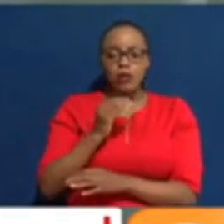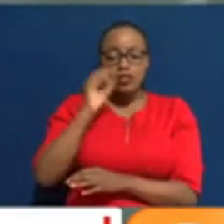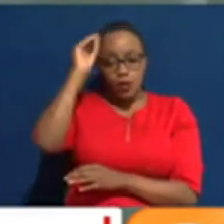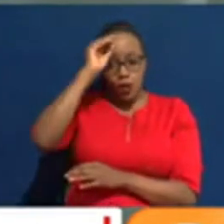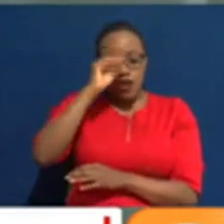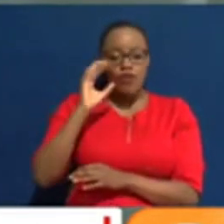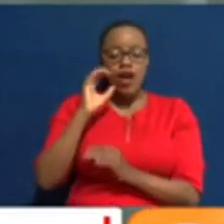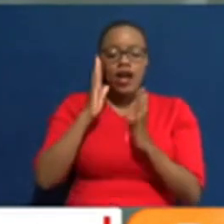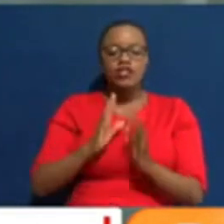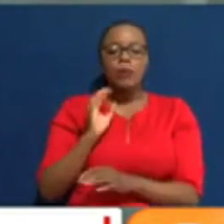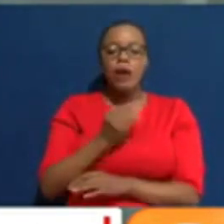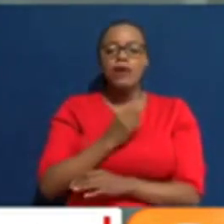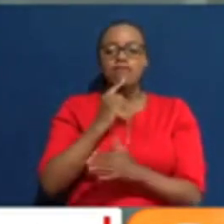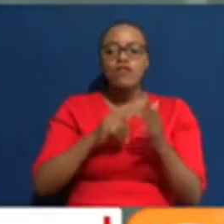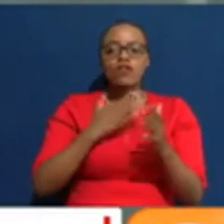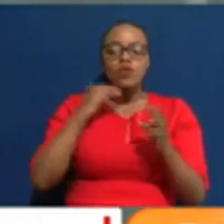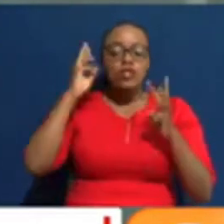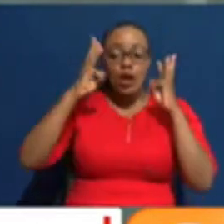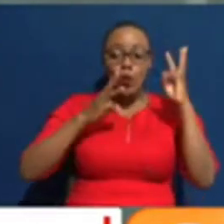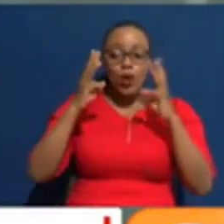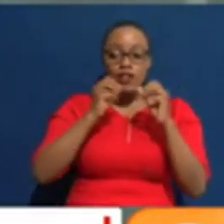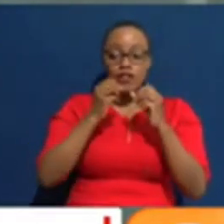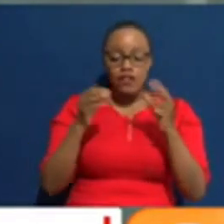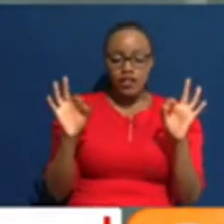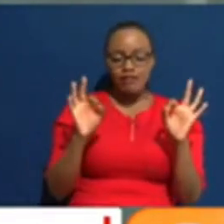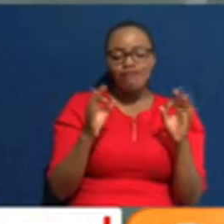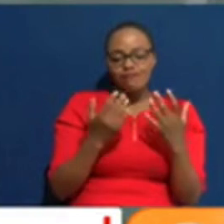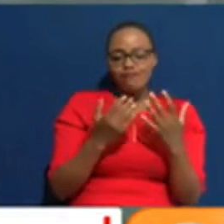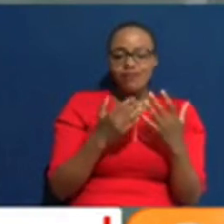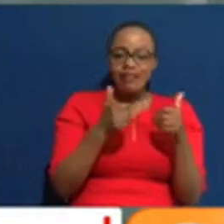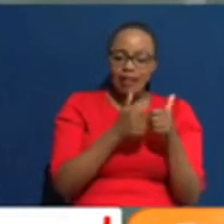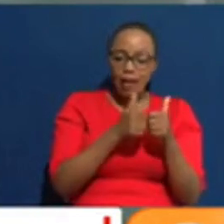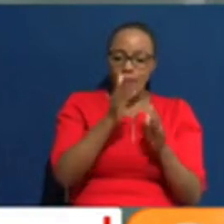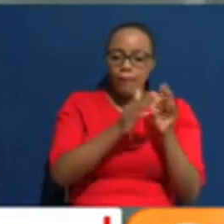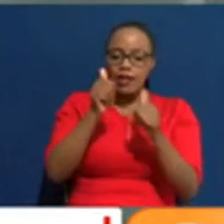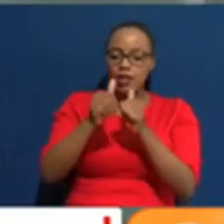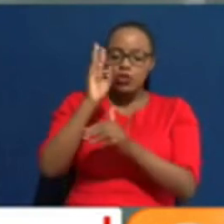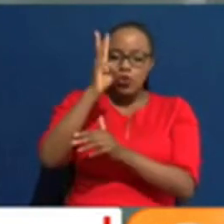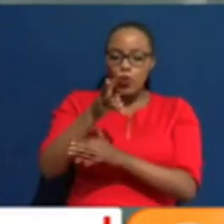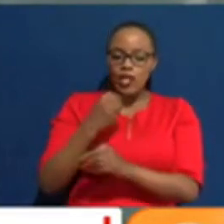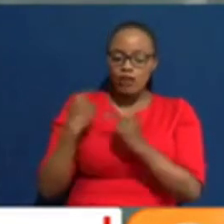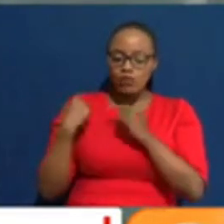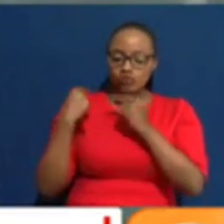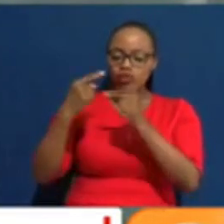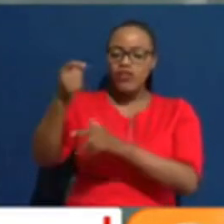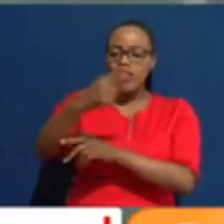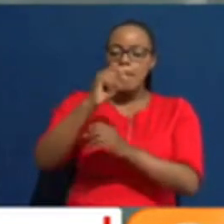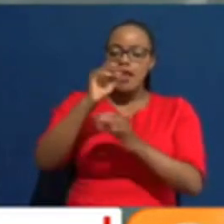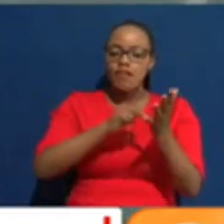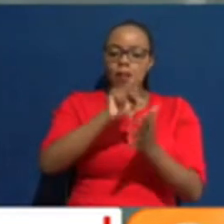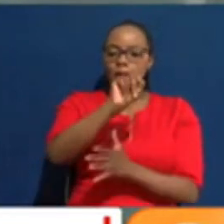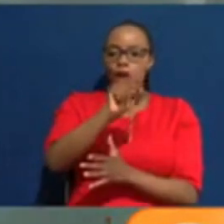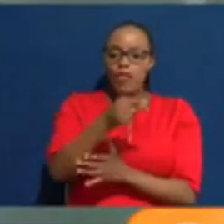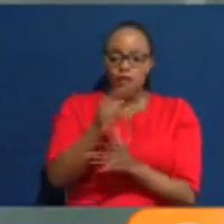our customers told us that they want a worry-free proposition, a plan that will take them throughout the month. So if they pay